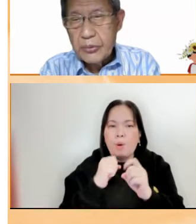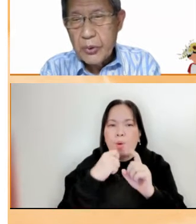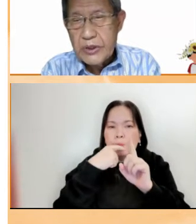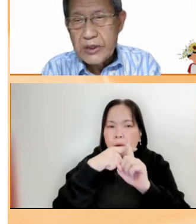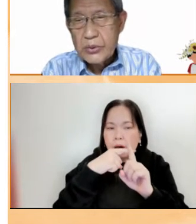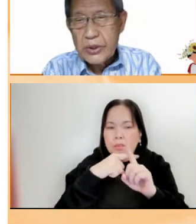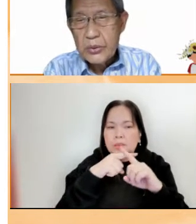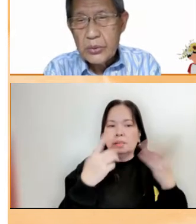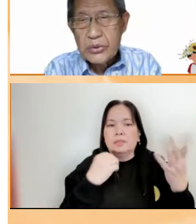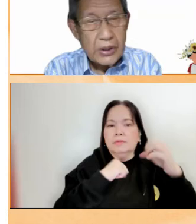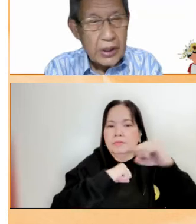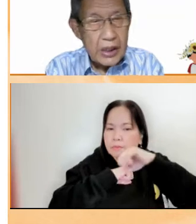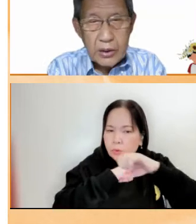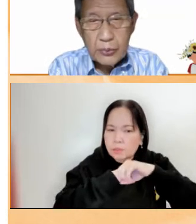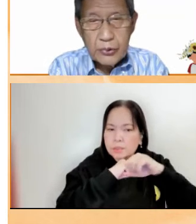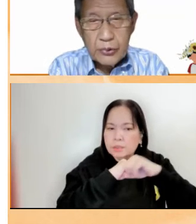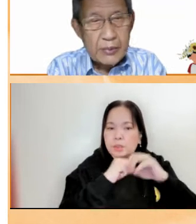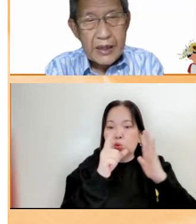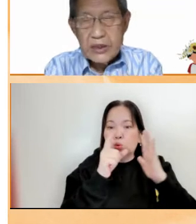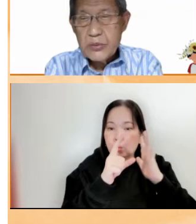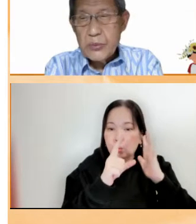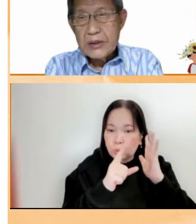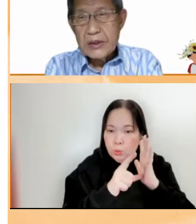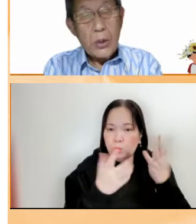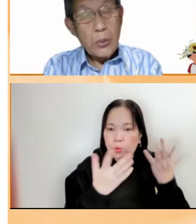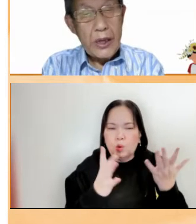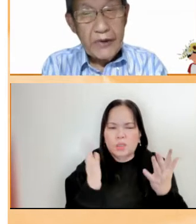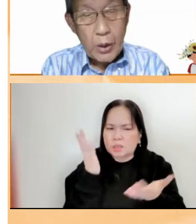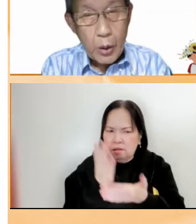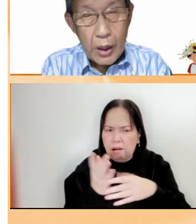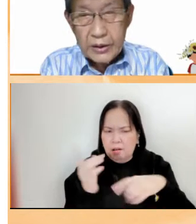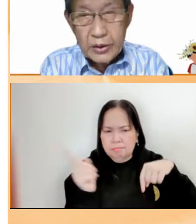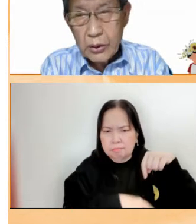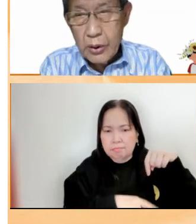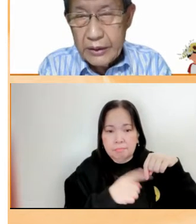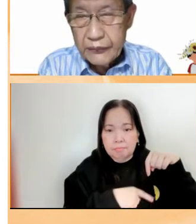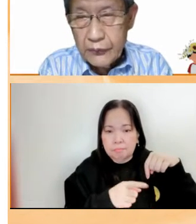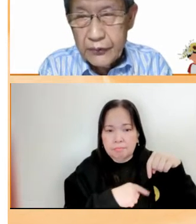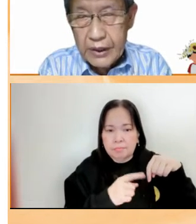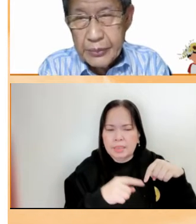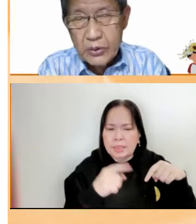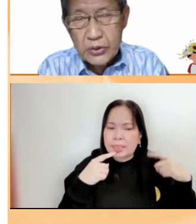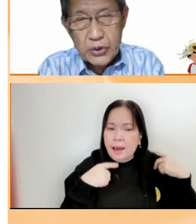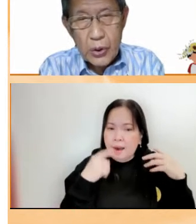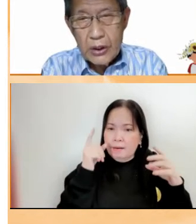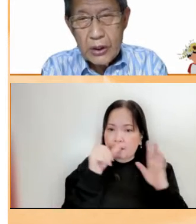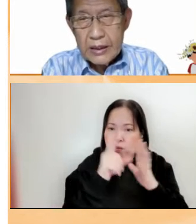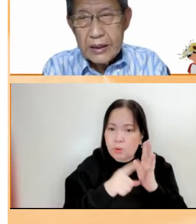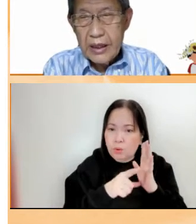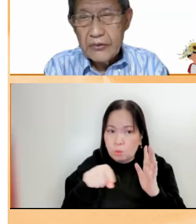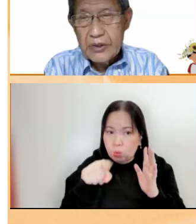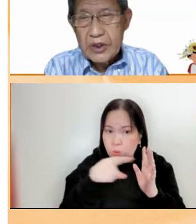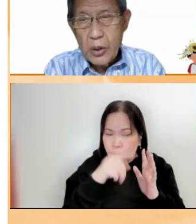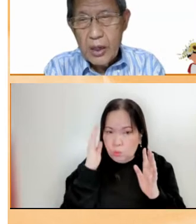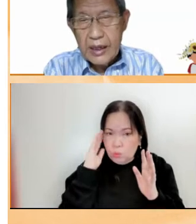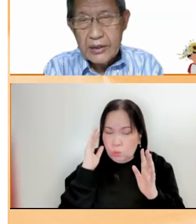legislative approaches to reduce corporal punishments. We have a law. I don't know if all Filipinos know that